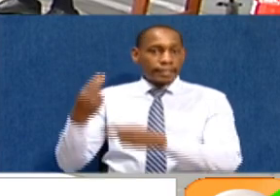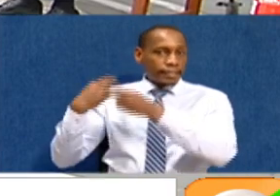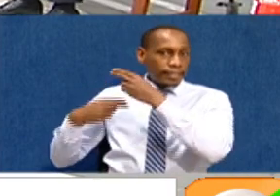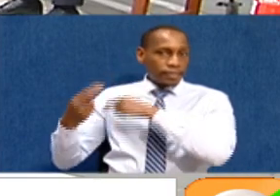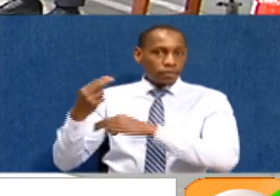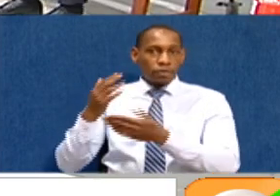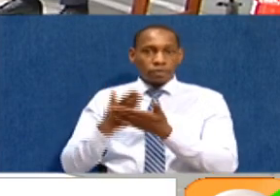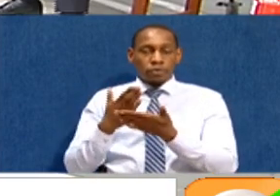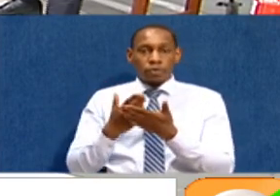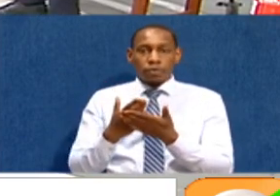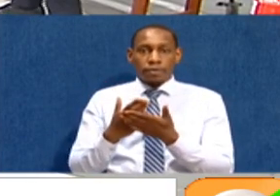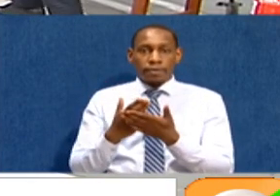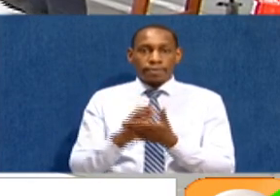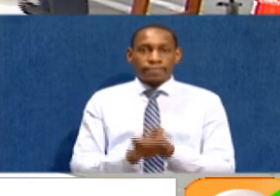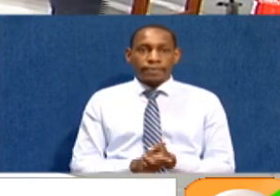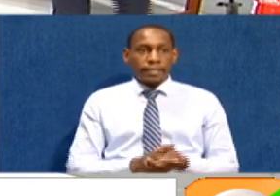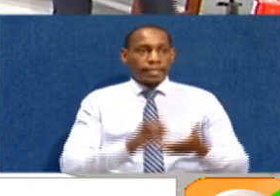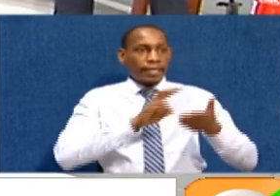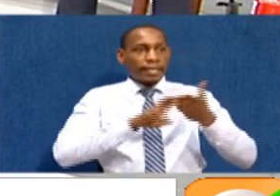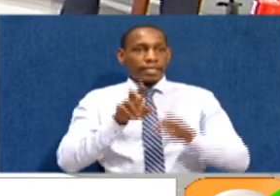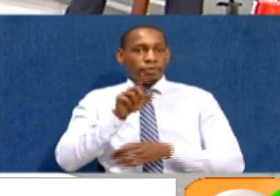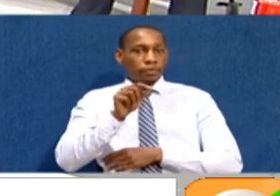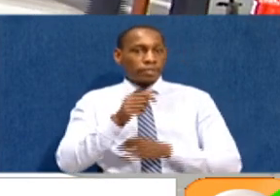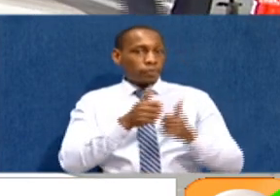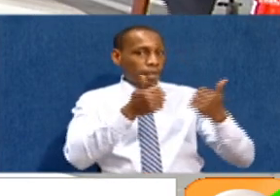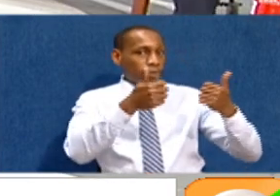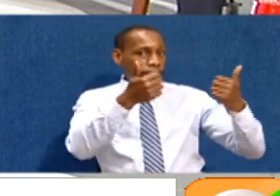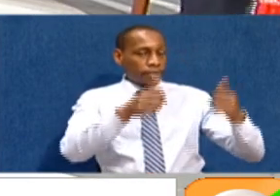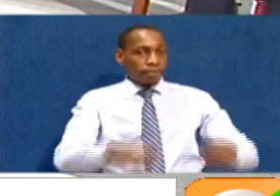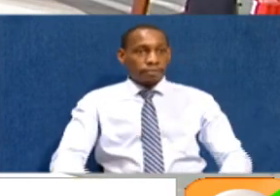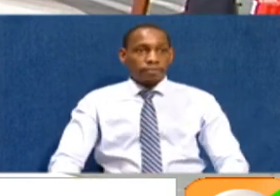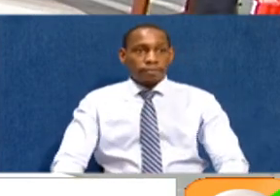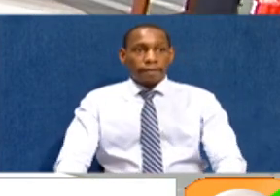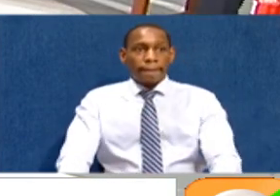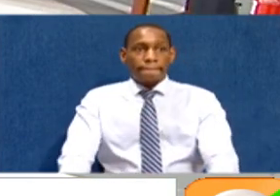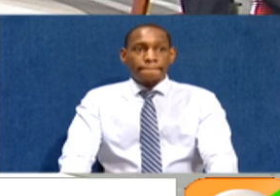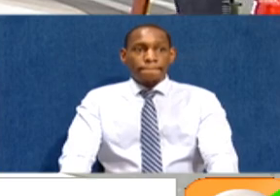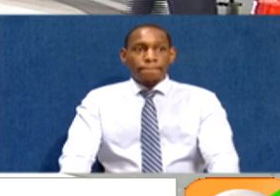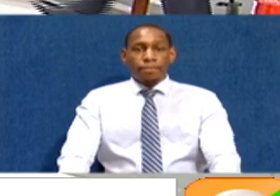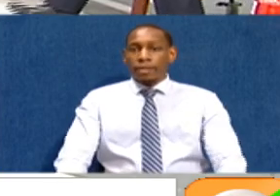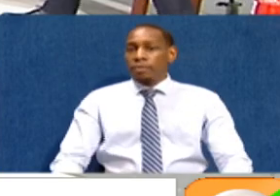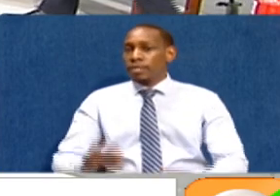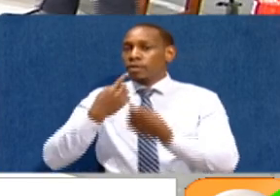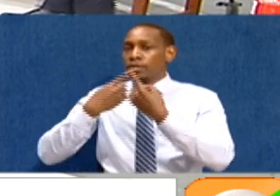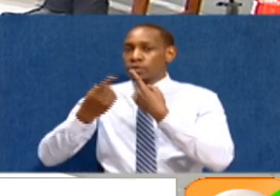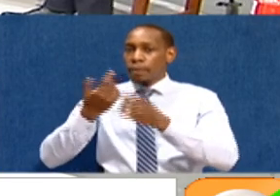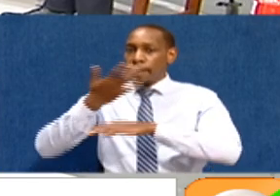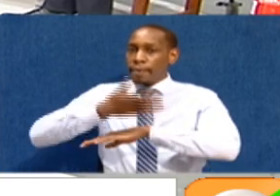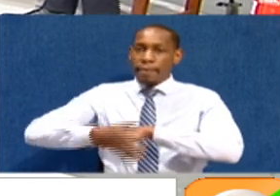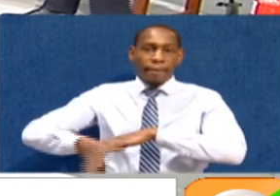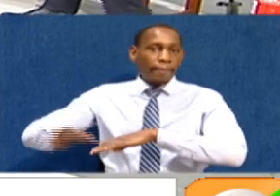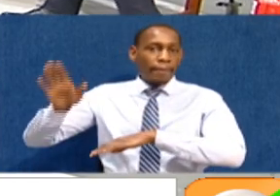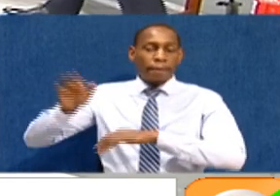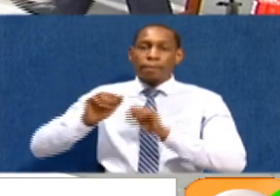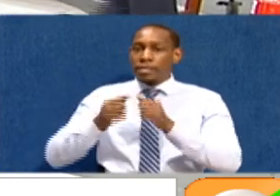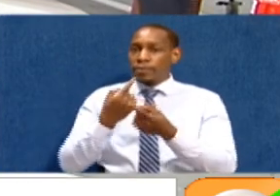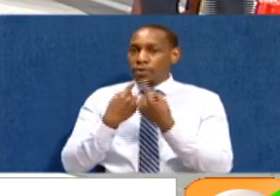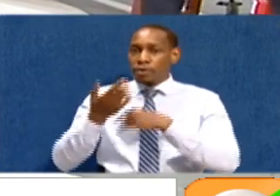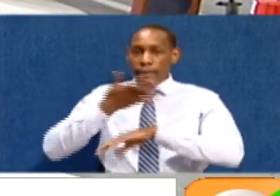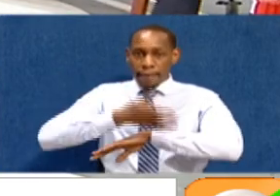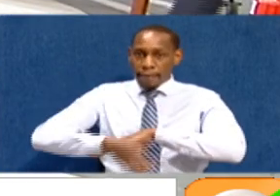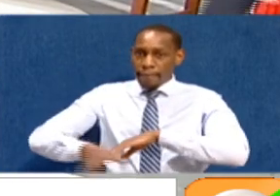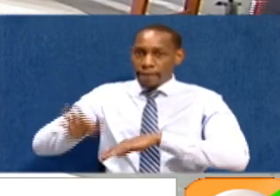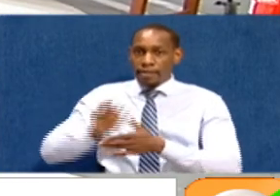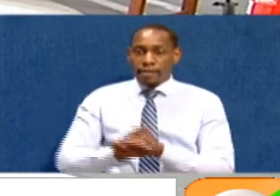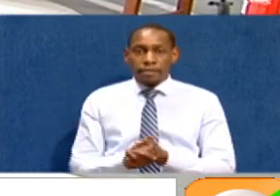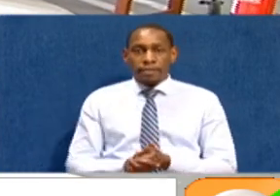littered with examples, like you say. Gentlemen, let's look at some tweets. Do you mind? Yes, please. Yeah? Because you guys, I mean, I could talk all evening, you know. Absolutely. That. Absolutely. I could talk all night, but you